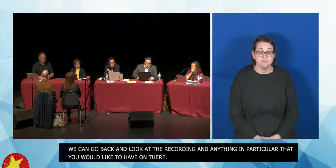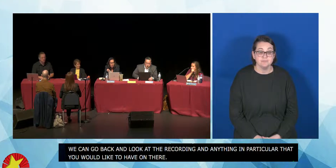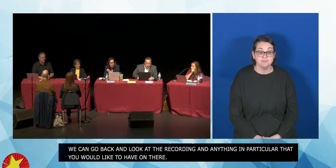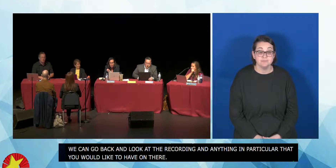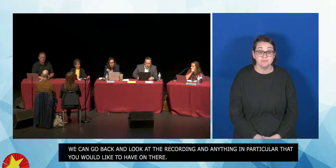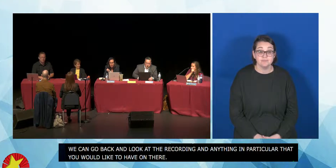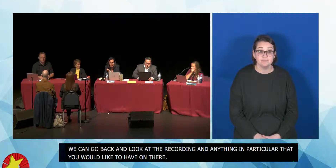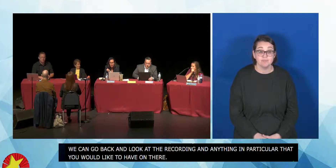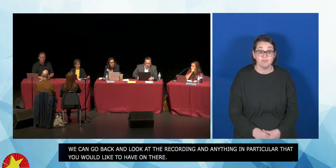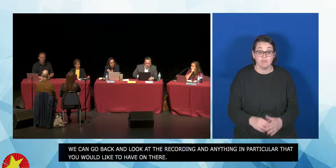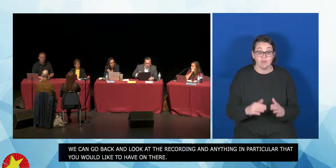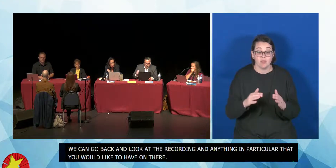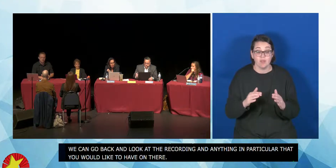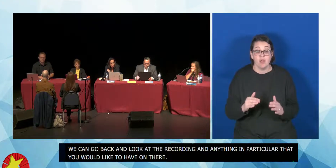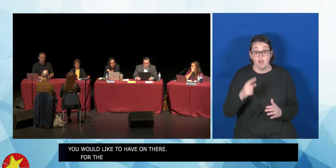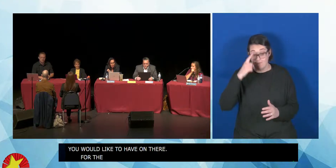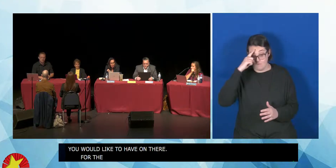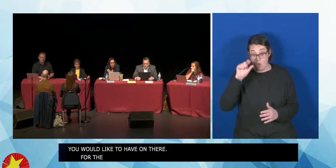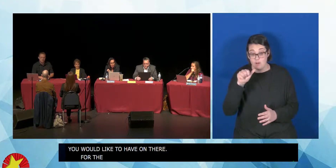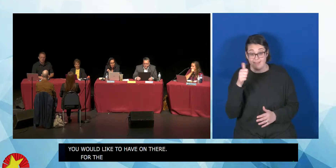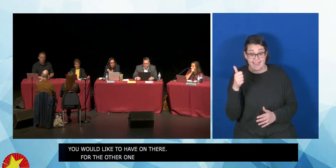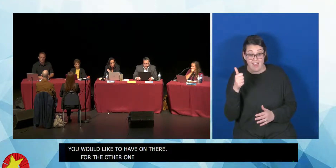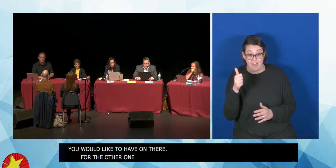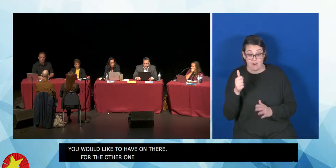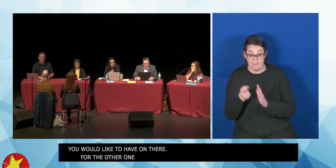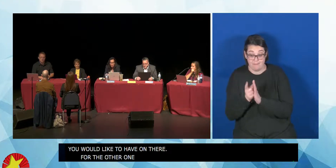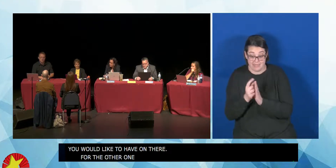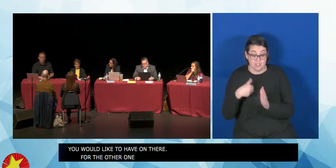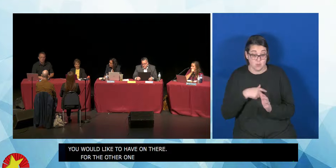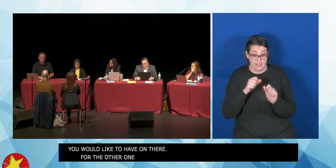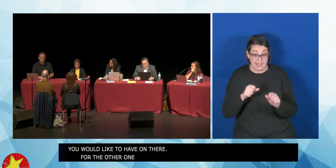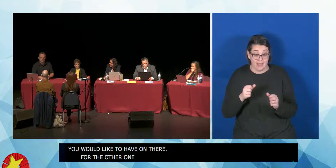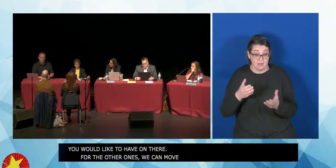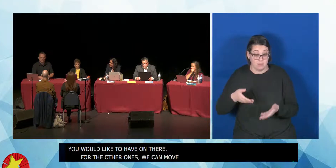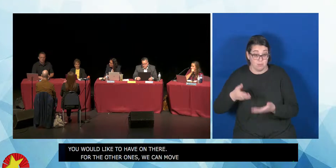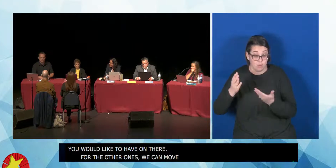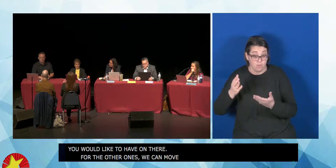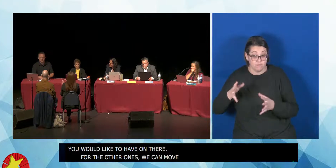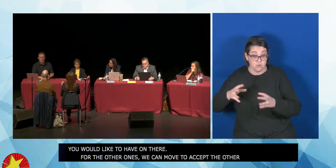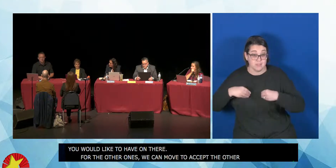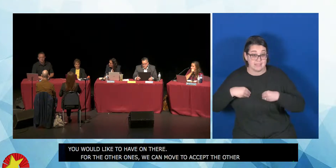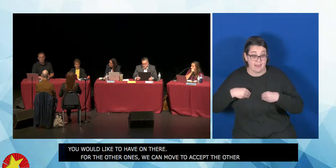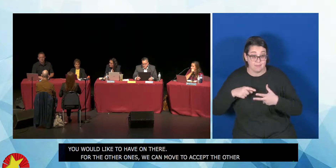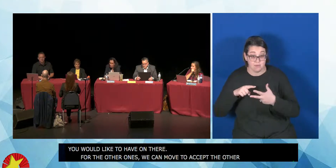For the other ones, we can move to accept the other minutes.